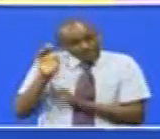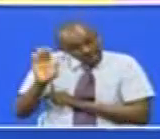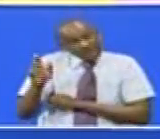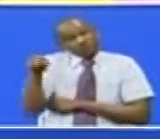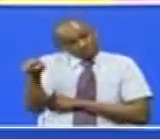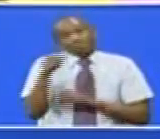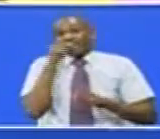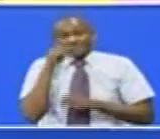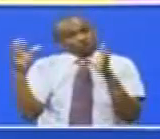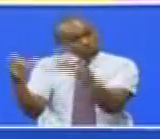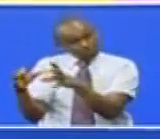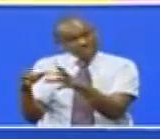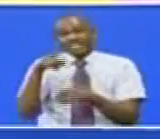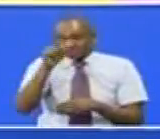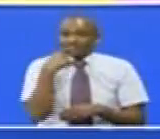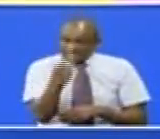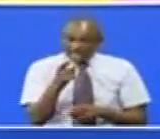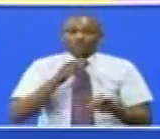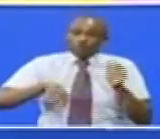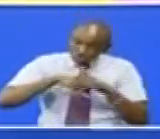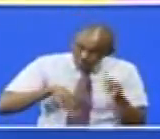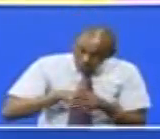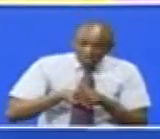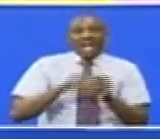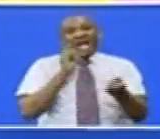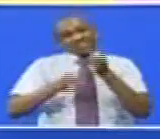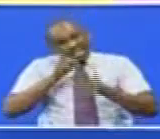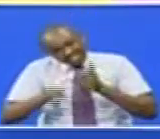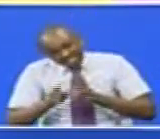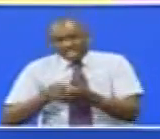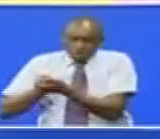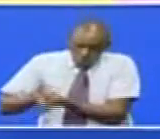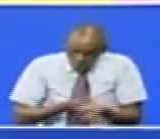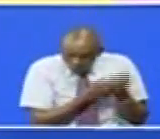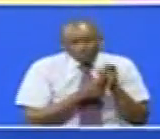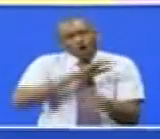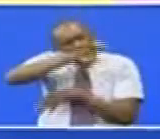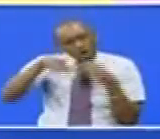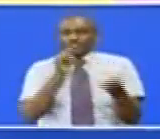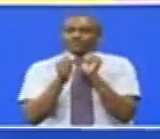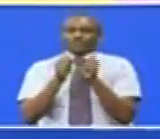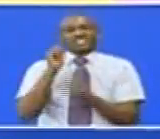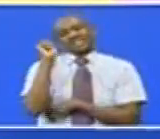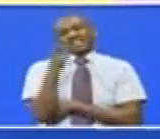football, that is the message they're giving athletics, that is the message they're giving golf, that is the message they're giving to all the sports federations in Kenya.